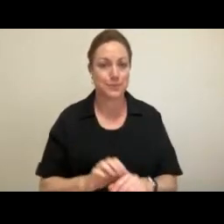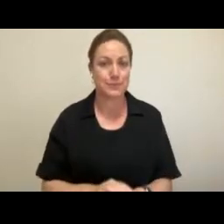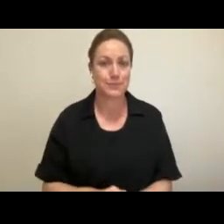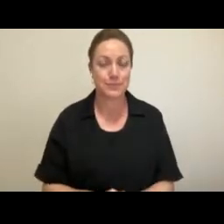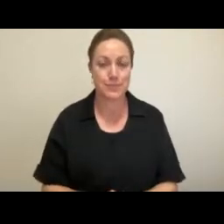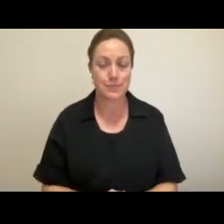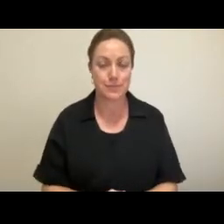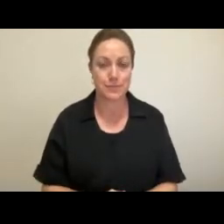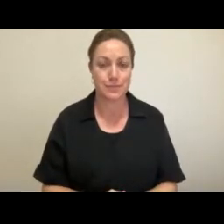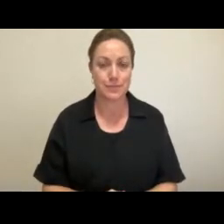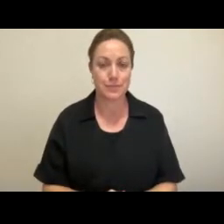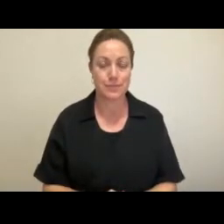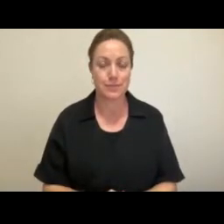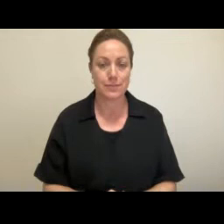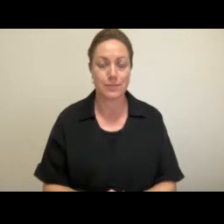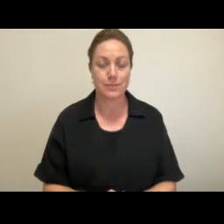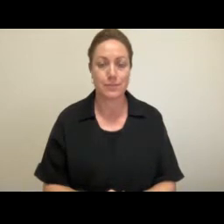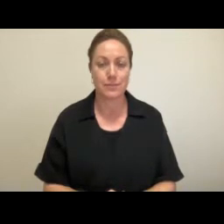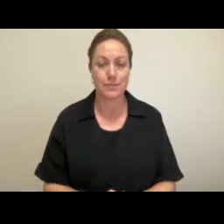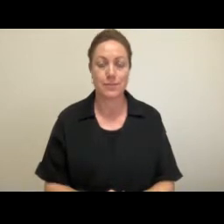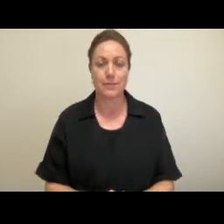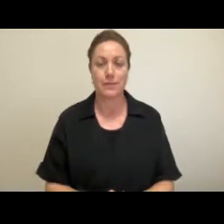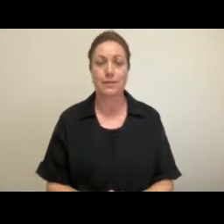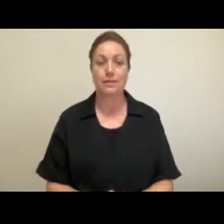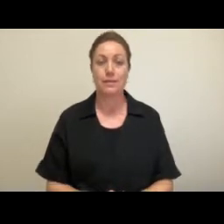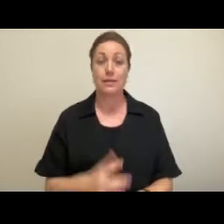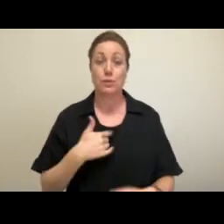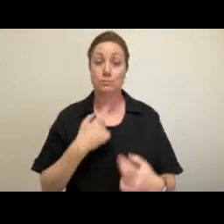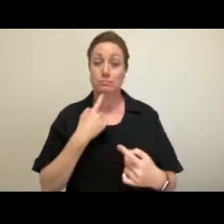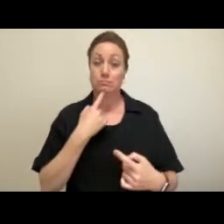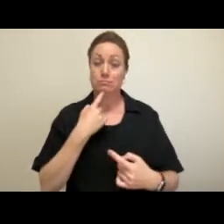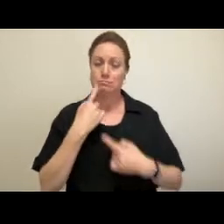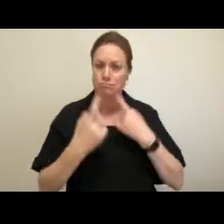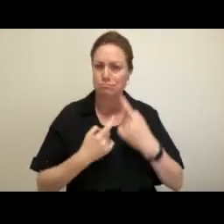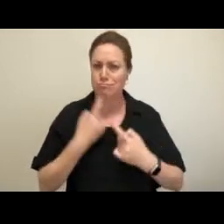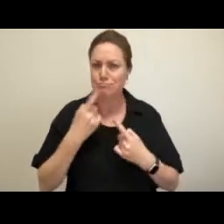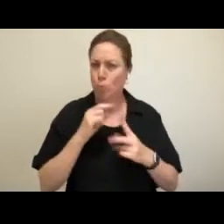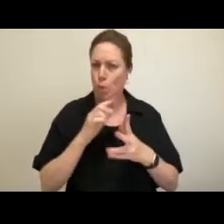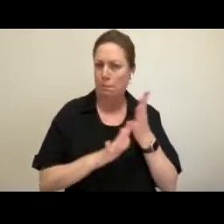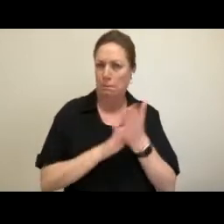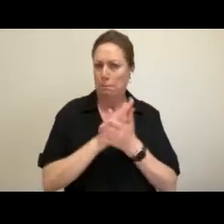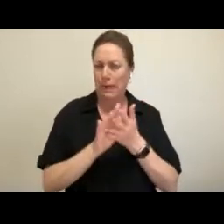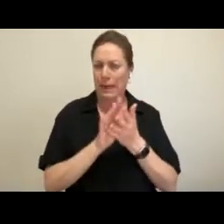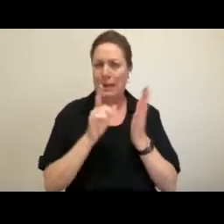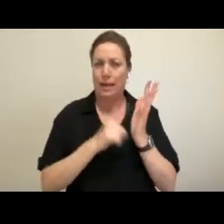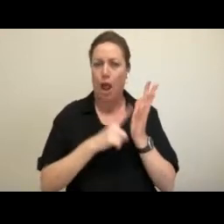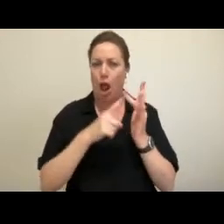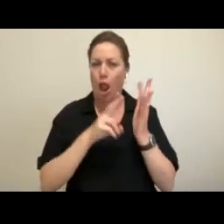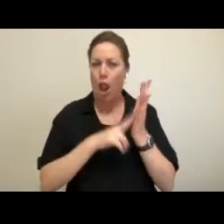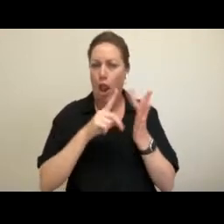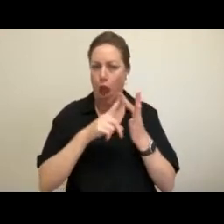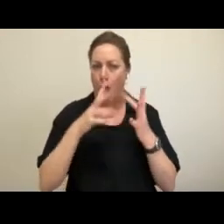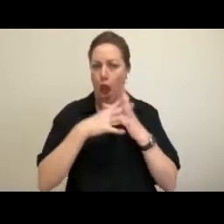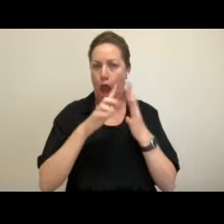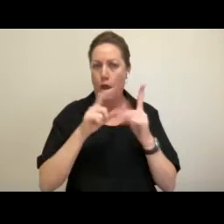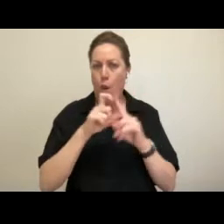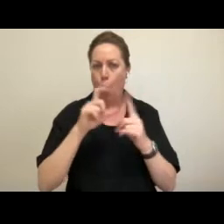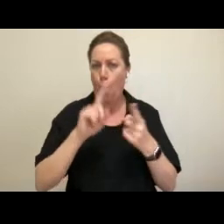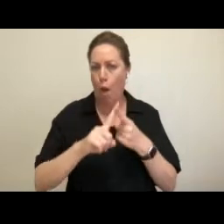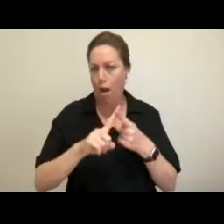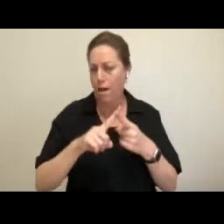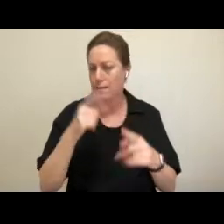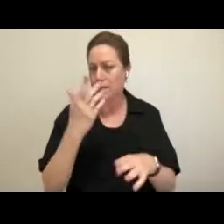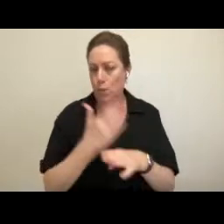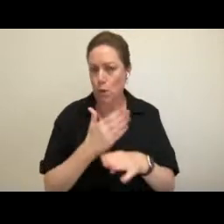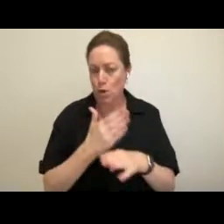So just to describe what is a line-wide work. This slide features a work in the London